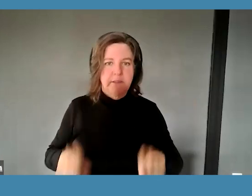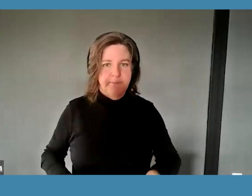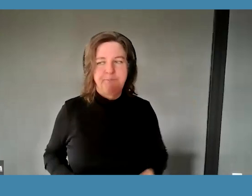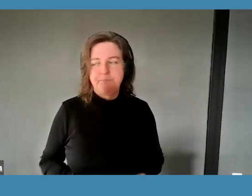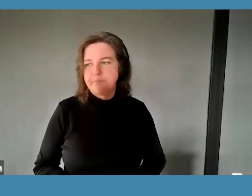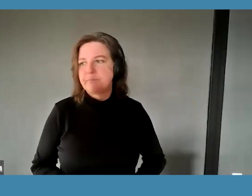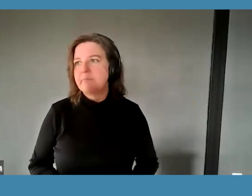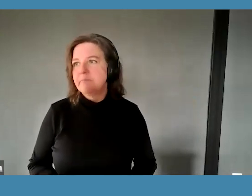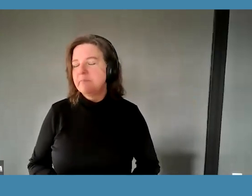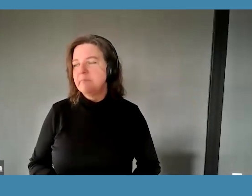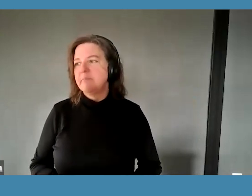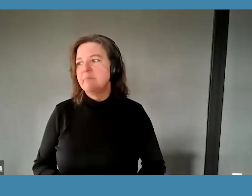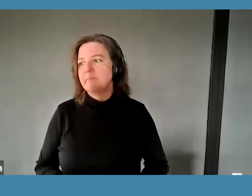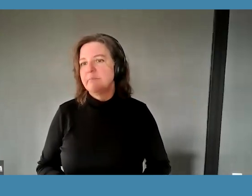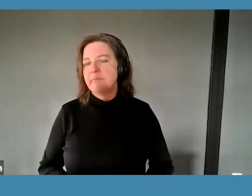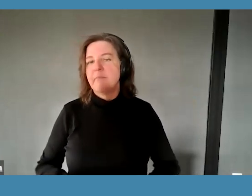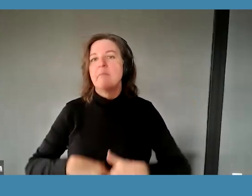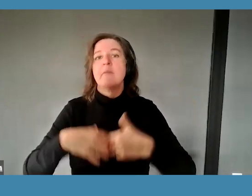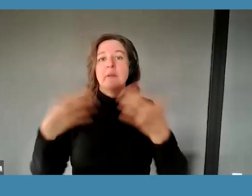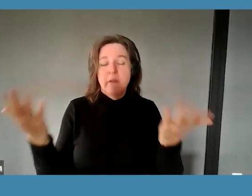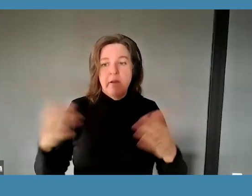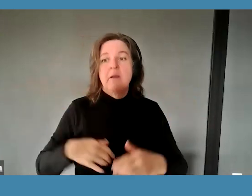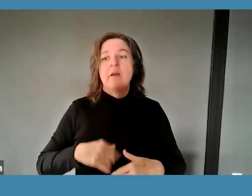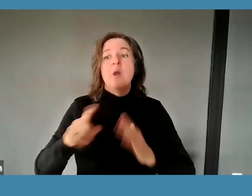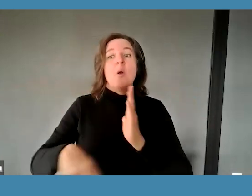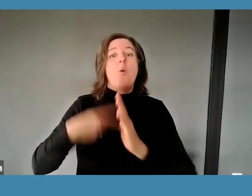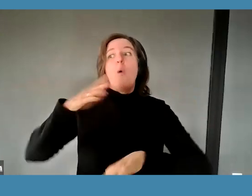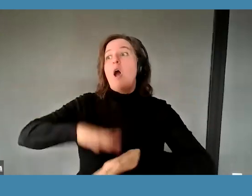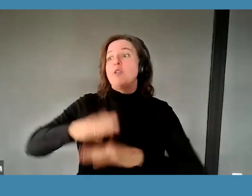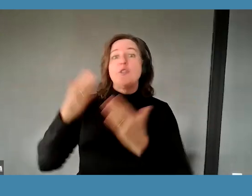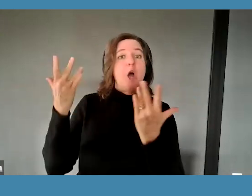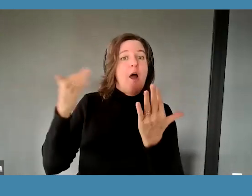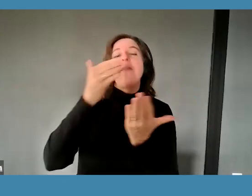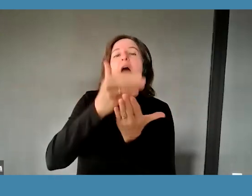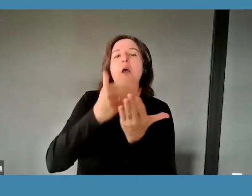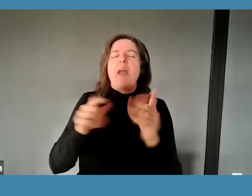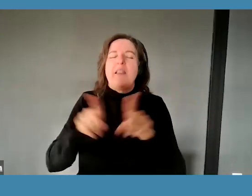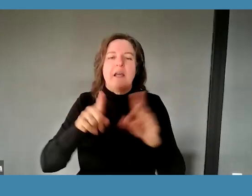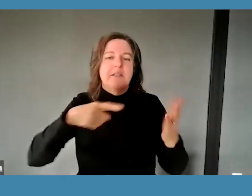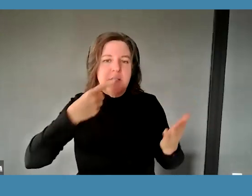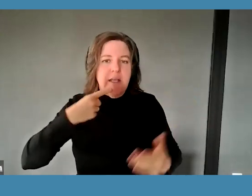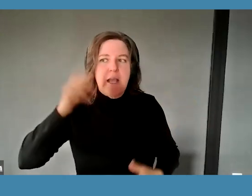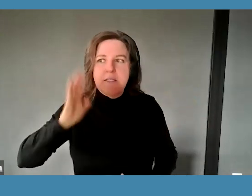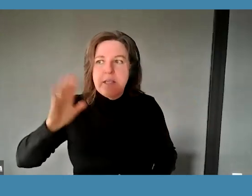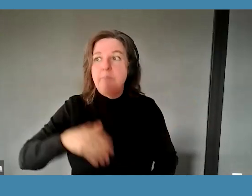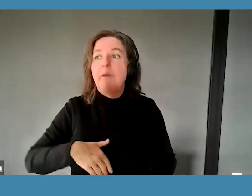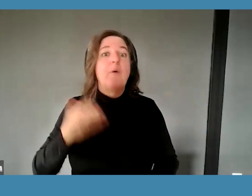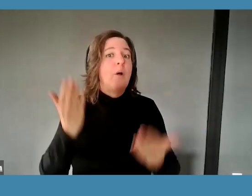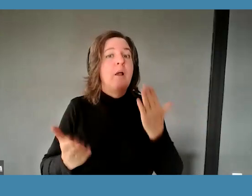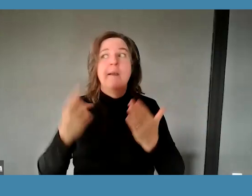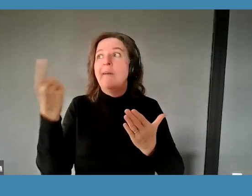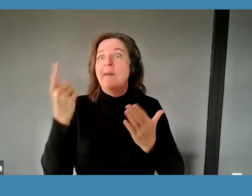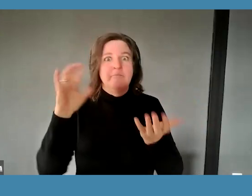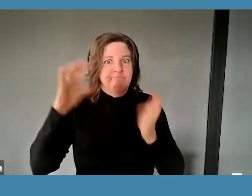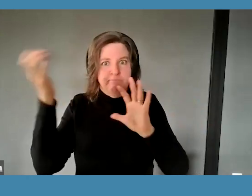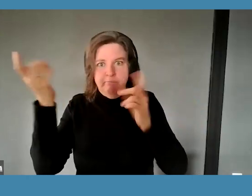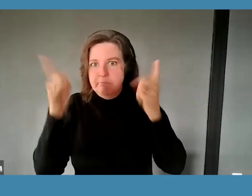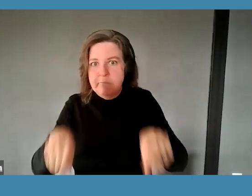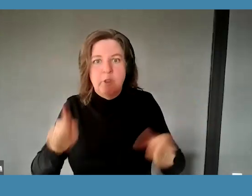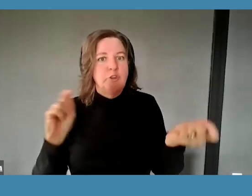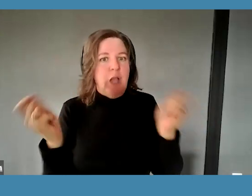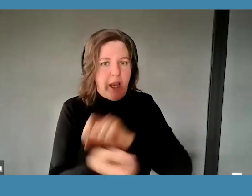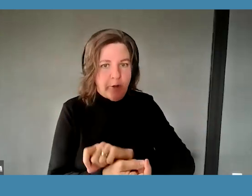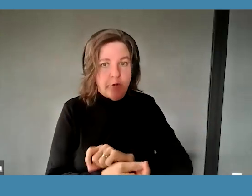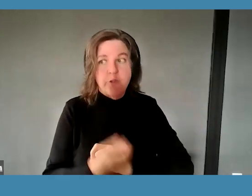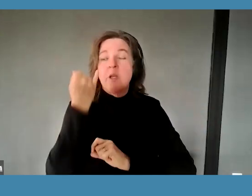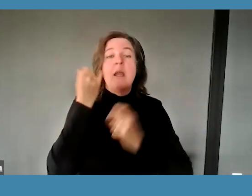So once you're on the wait list, say, like I was saying earlier, things may change. And if they do